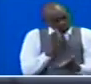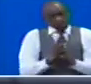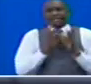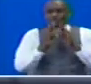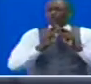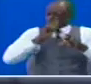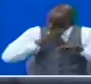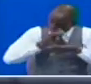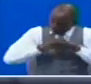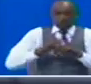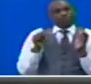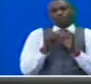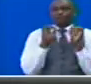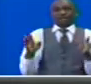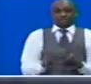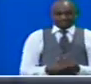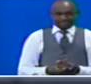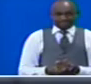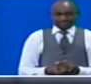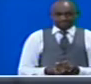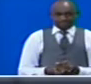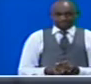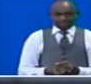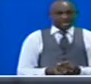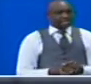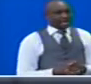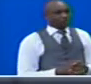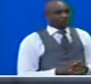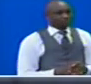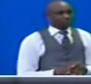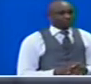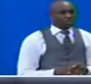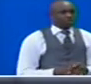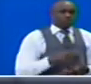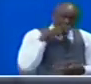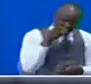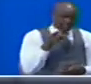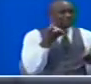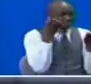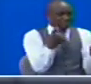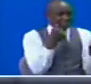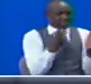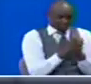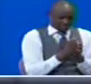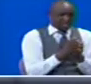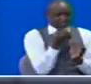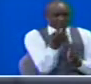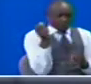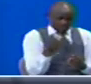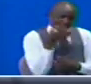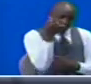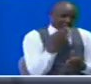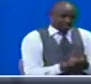results. All right. From where you sit, you have been on the ground in the last few months or